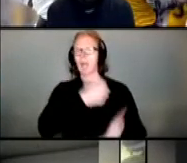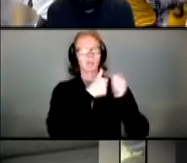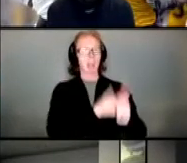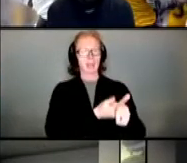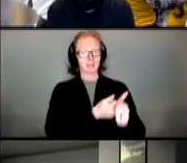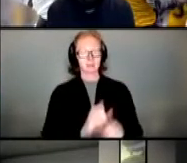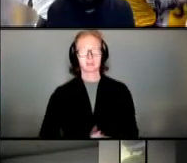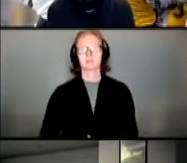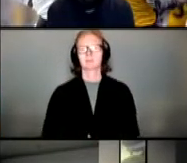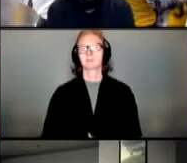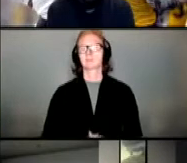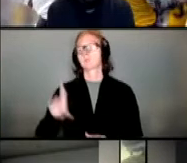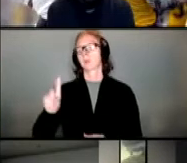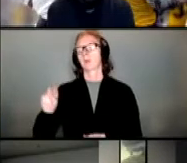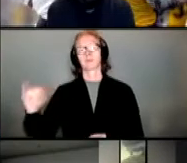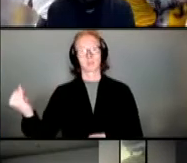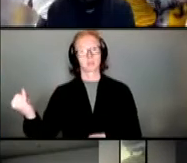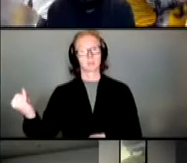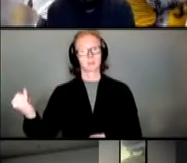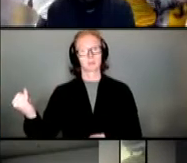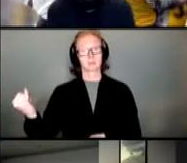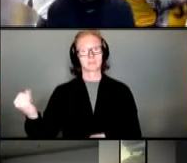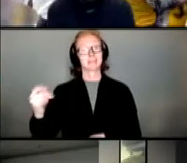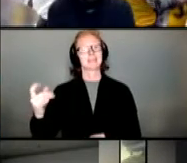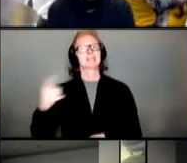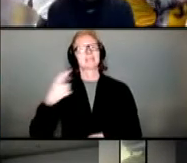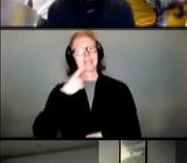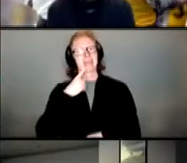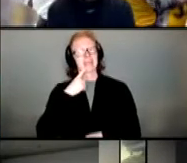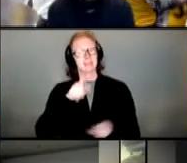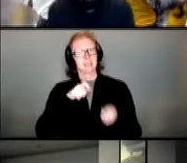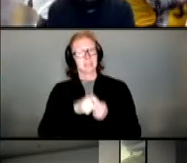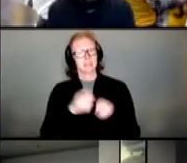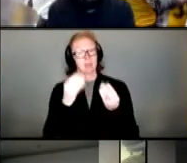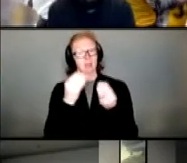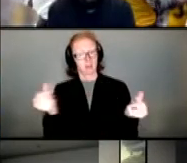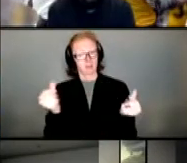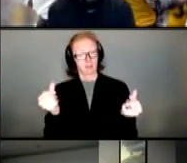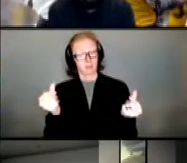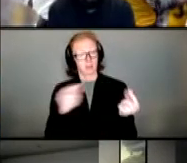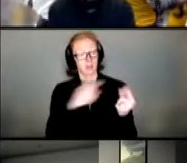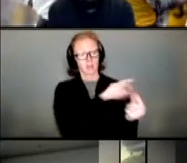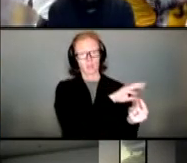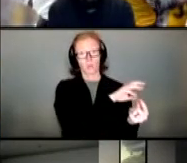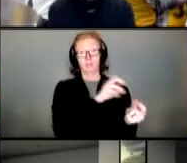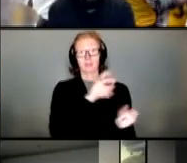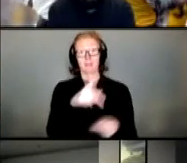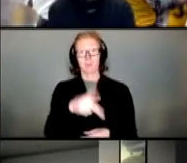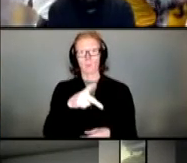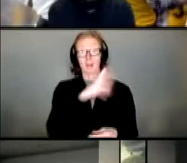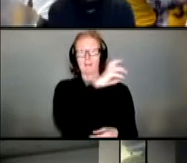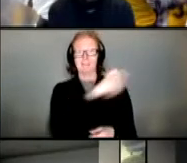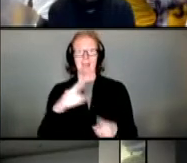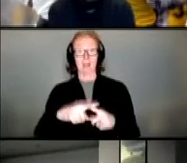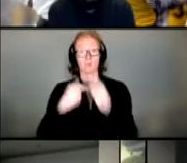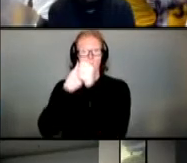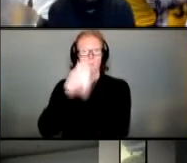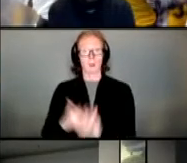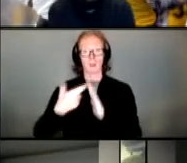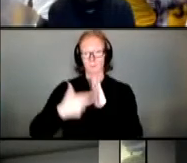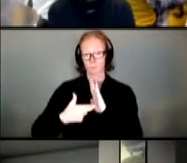The Department of Justice has put forth remedies to bring the city back into compliance. And